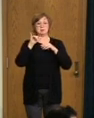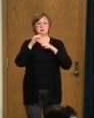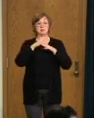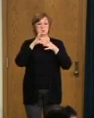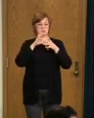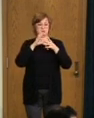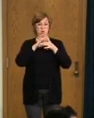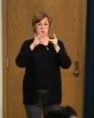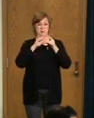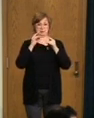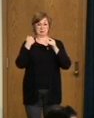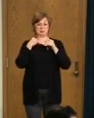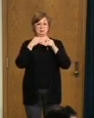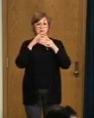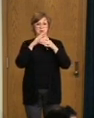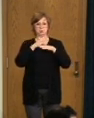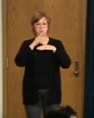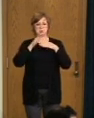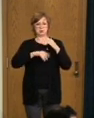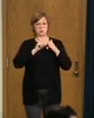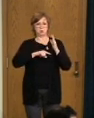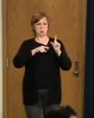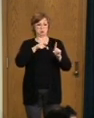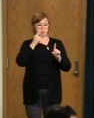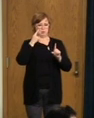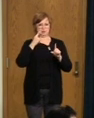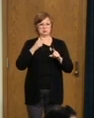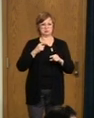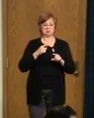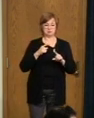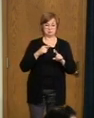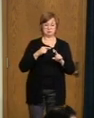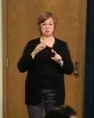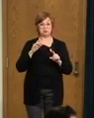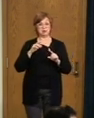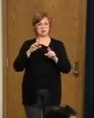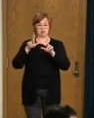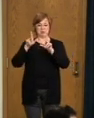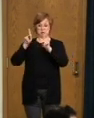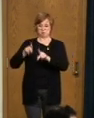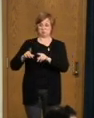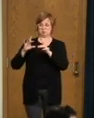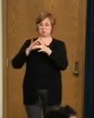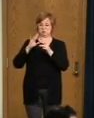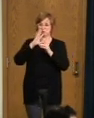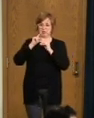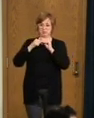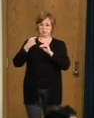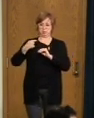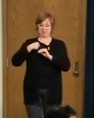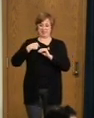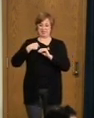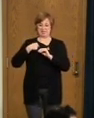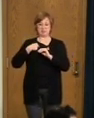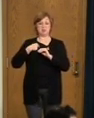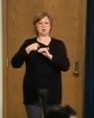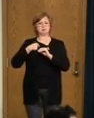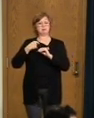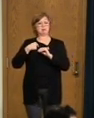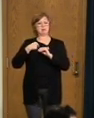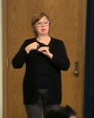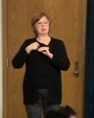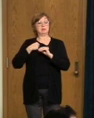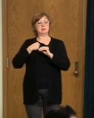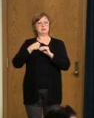think racist comments speak more to the people making them than to whom they're directed. That's number one. Number two, I'll say I'm grateful